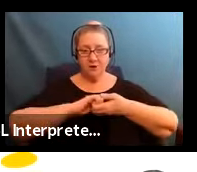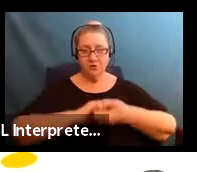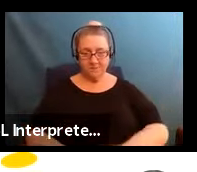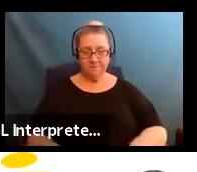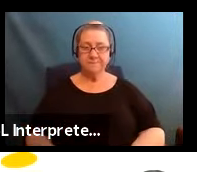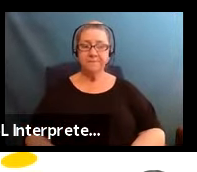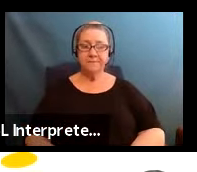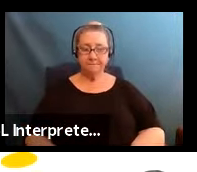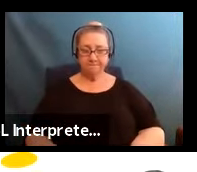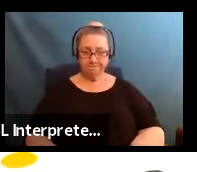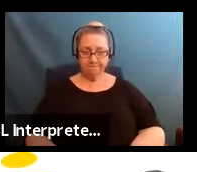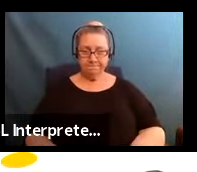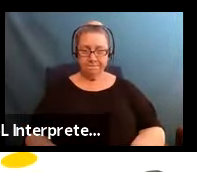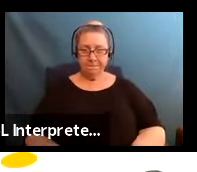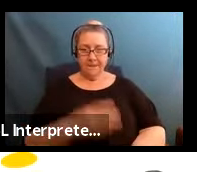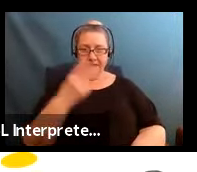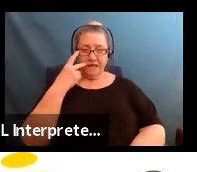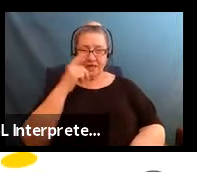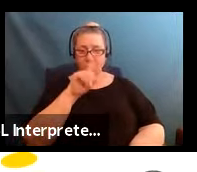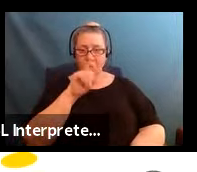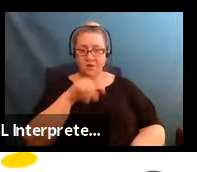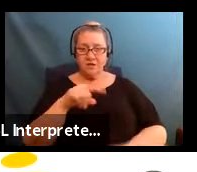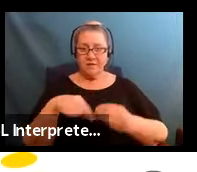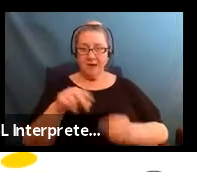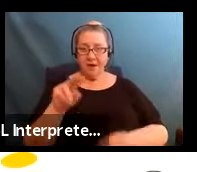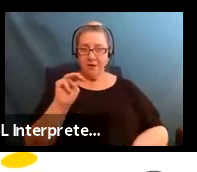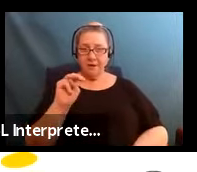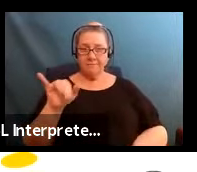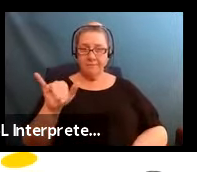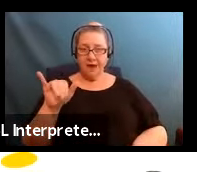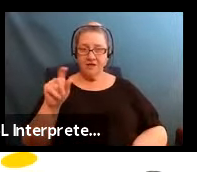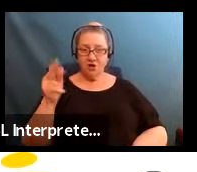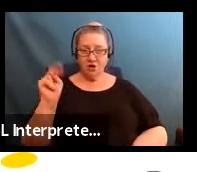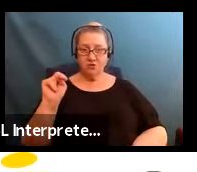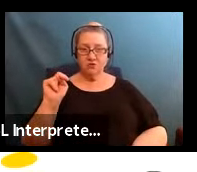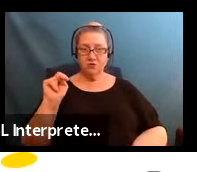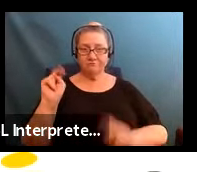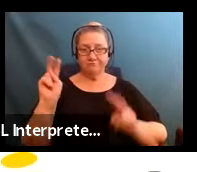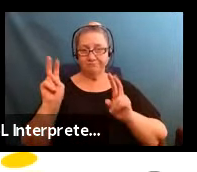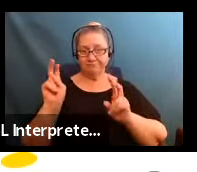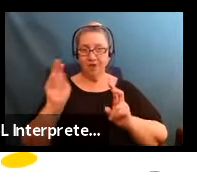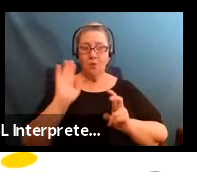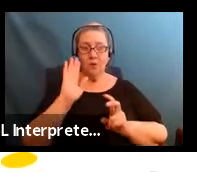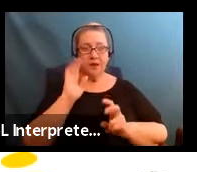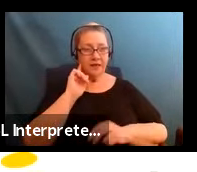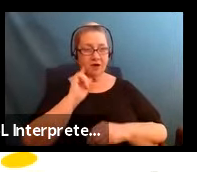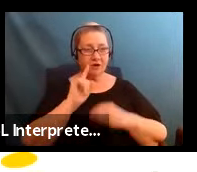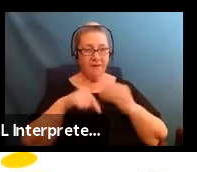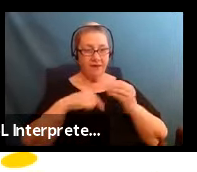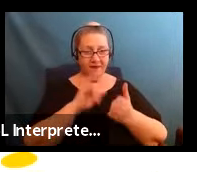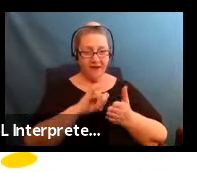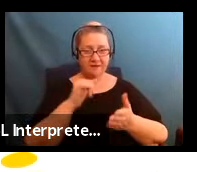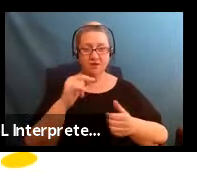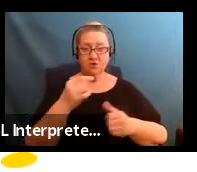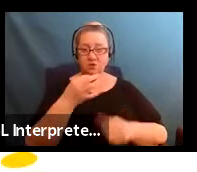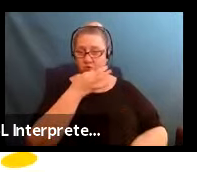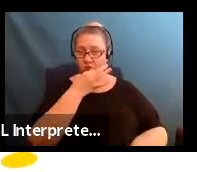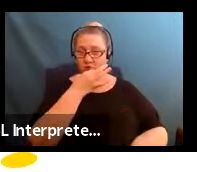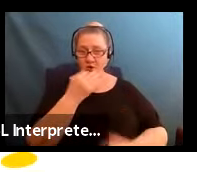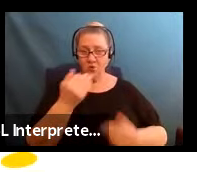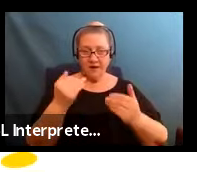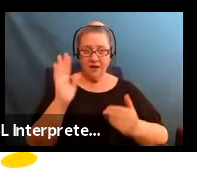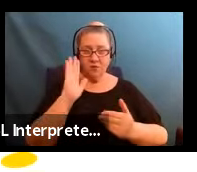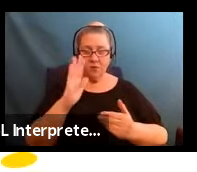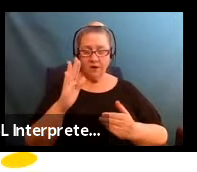I see a question in the chat from Susan about my turn. We are going to hear about that very shortly, but right now we're going to hear an update